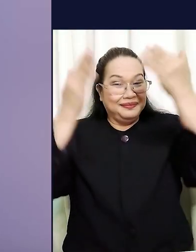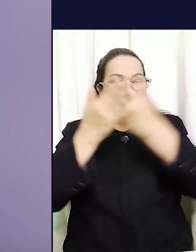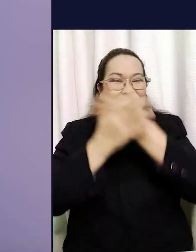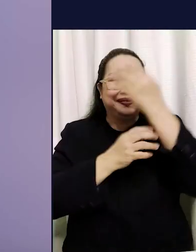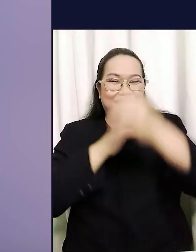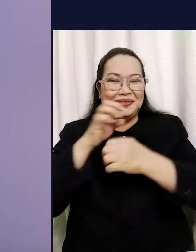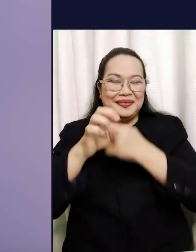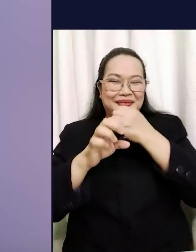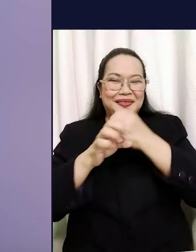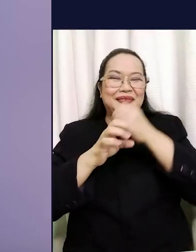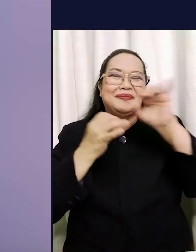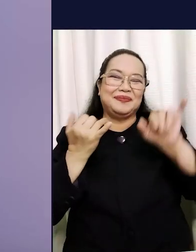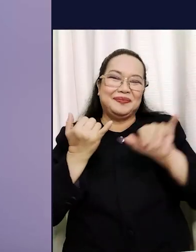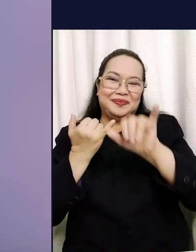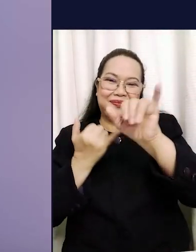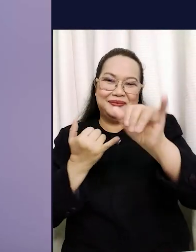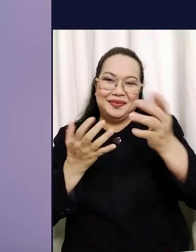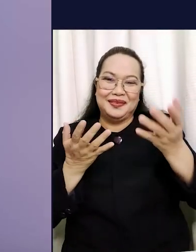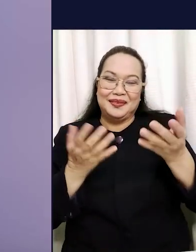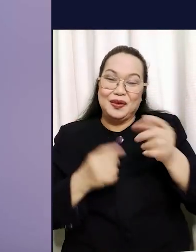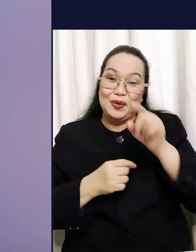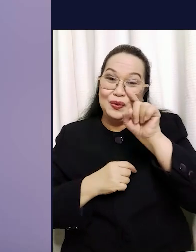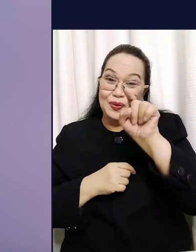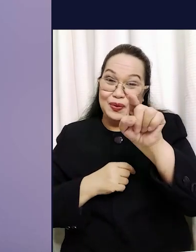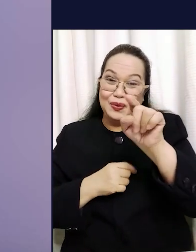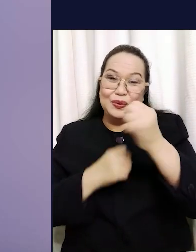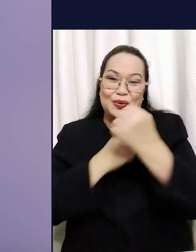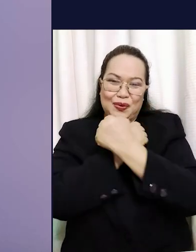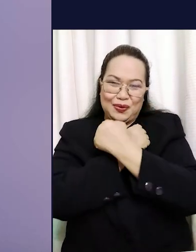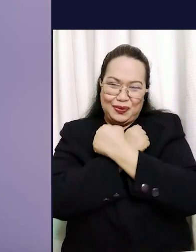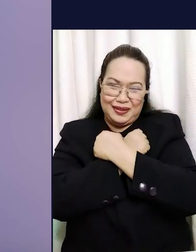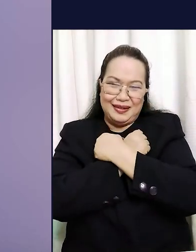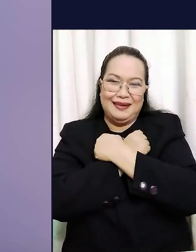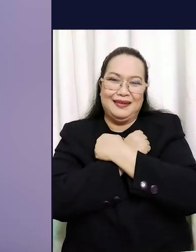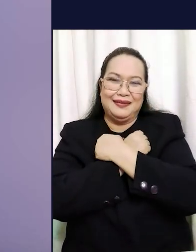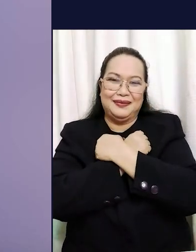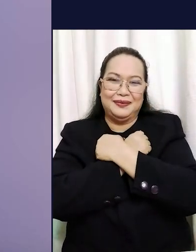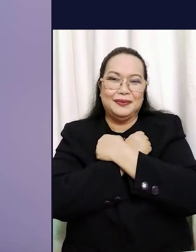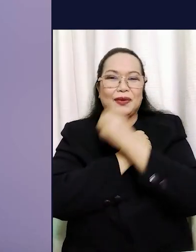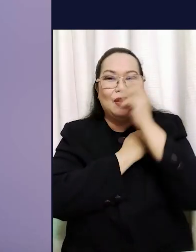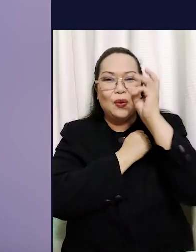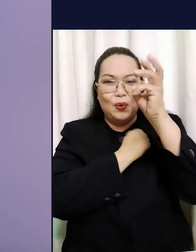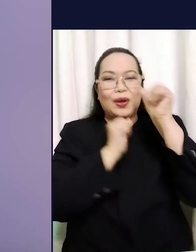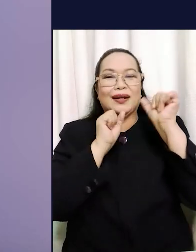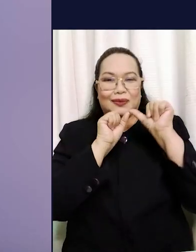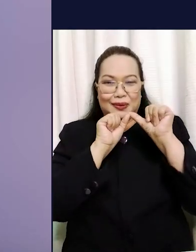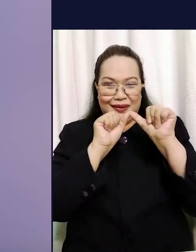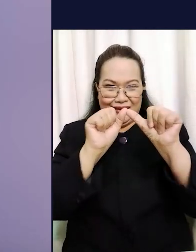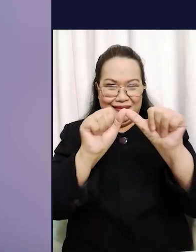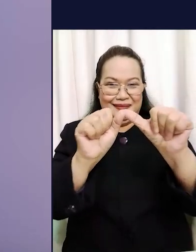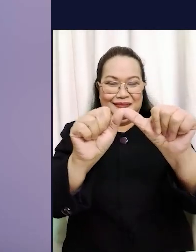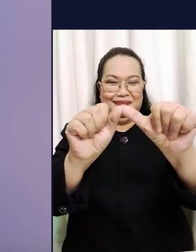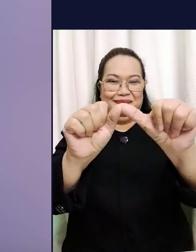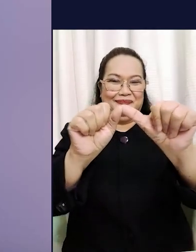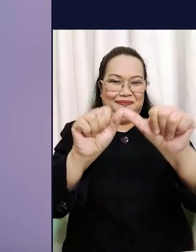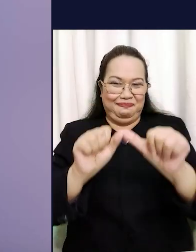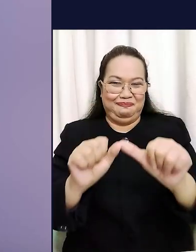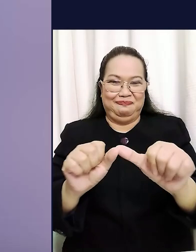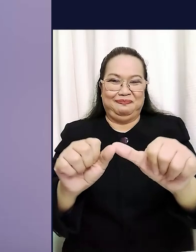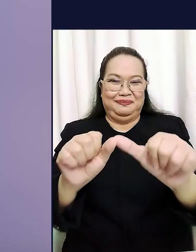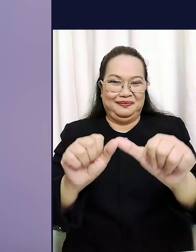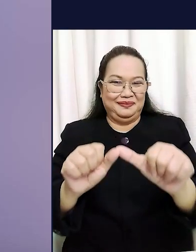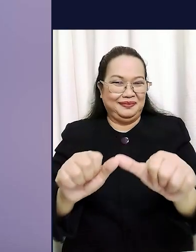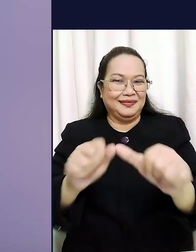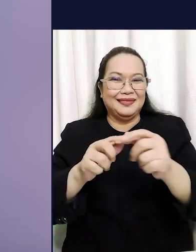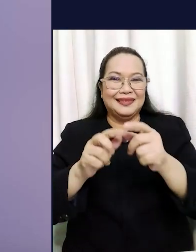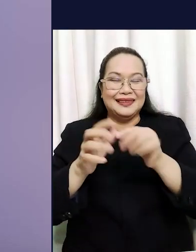na, new heaven, new earth, then that is the what we call the eternal state where